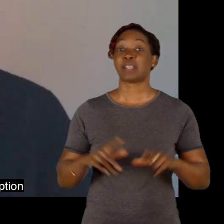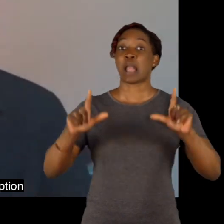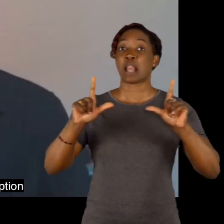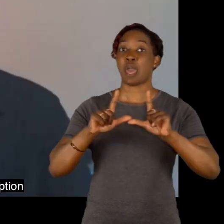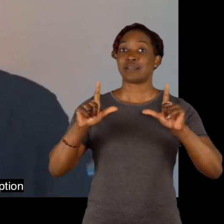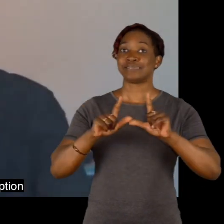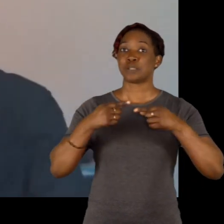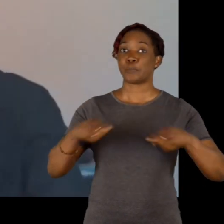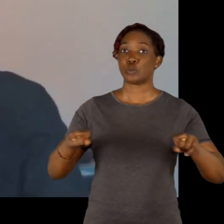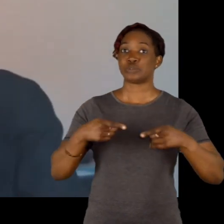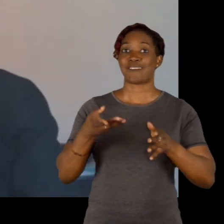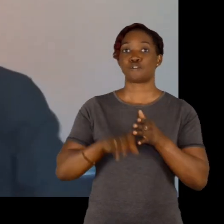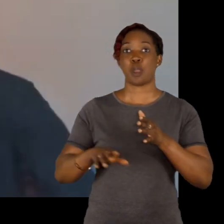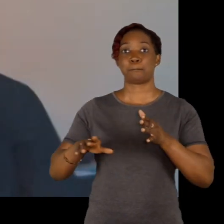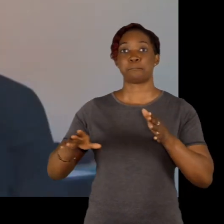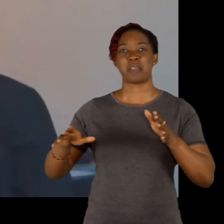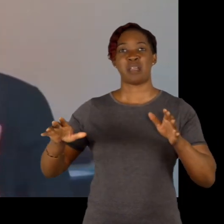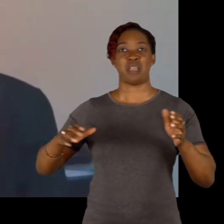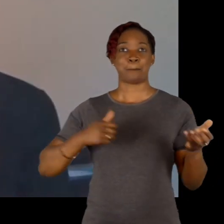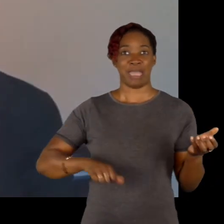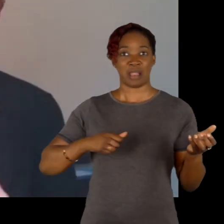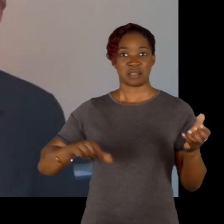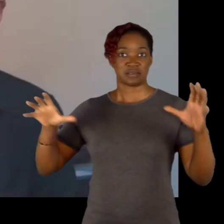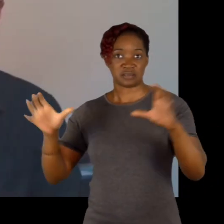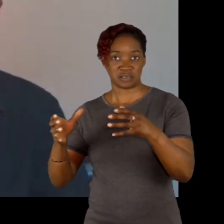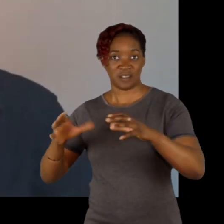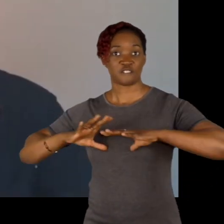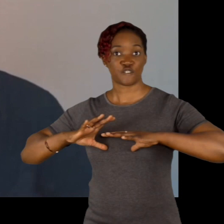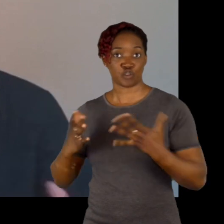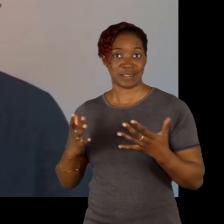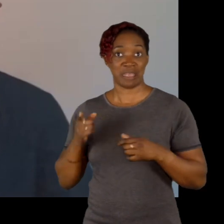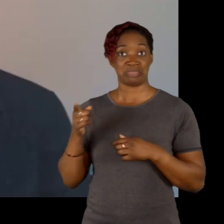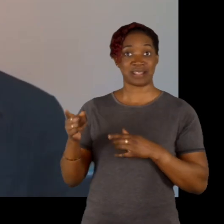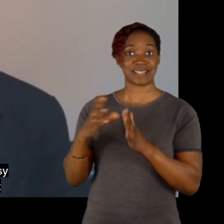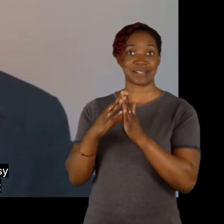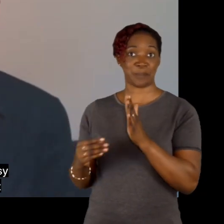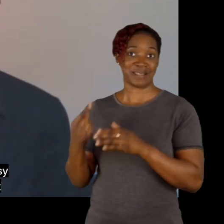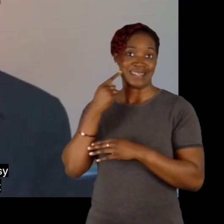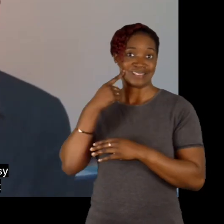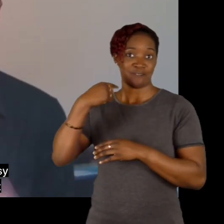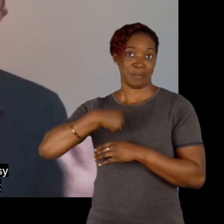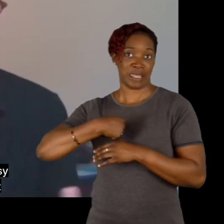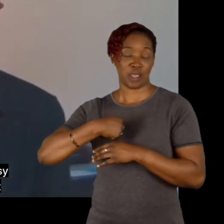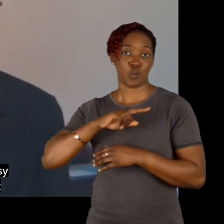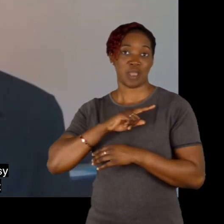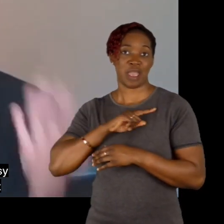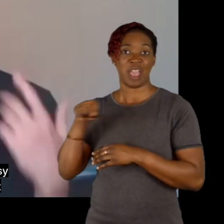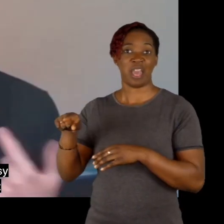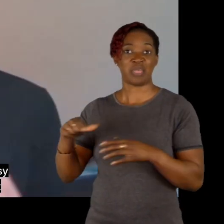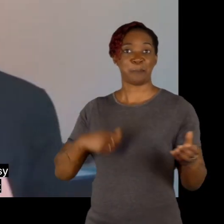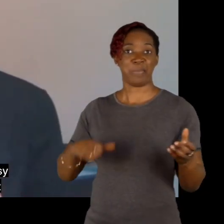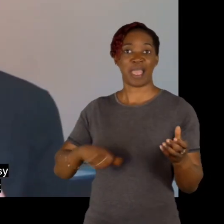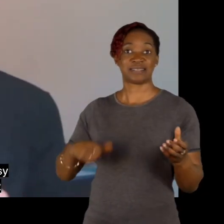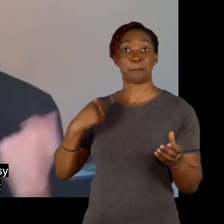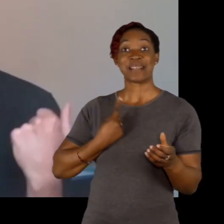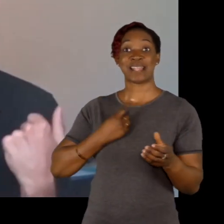so next up we have the option of licensing some music from a band for free. And so this example was easy for